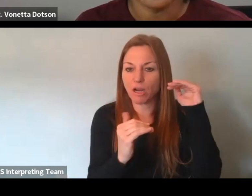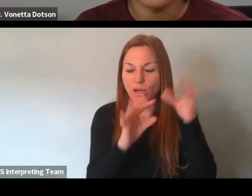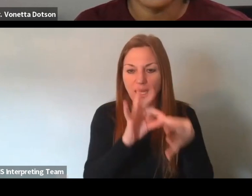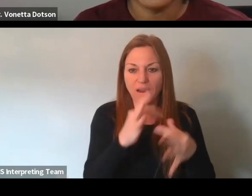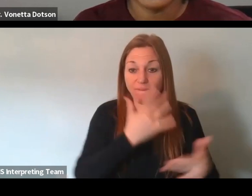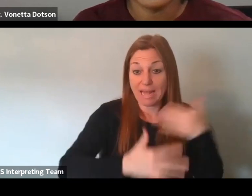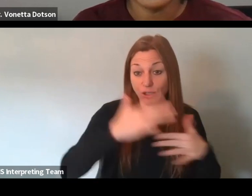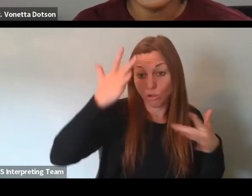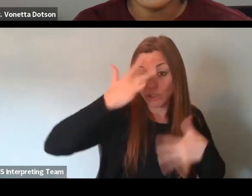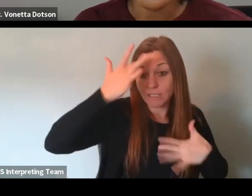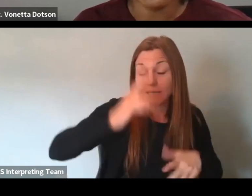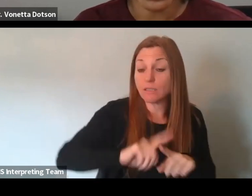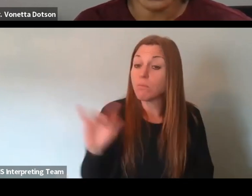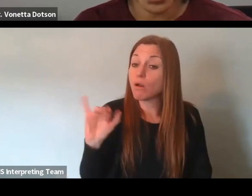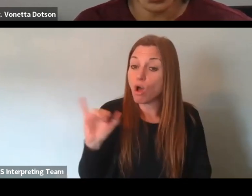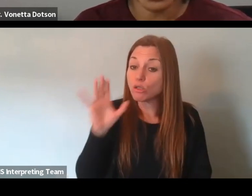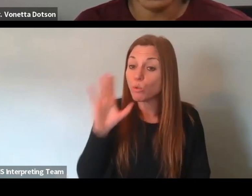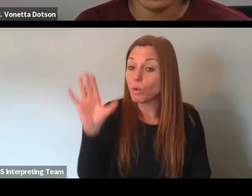in vascular depression.